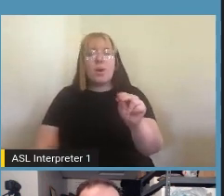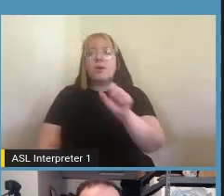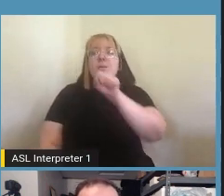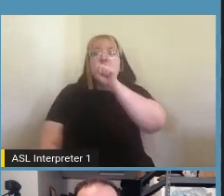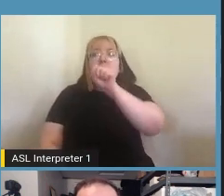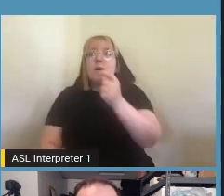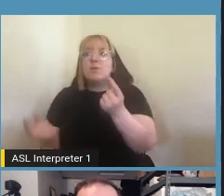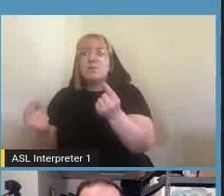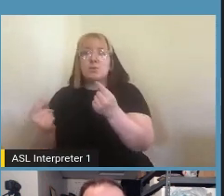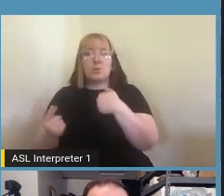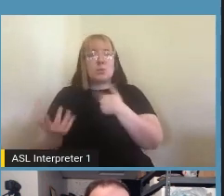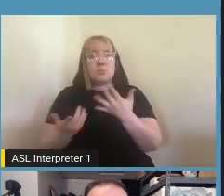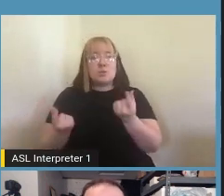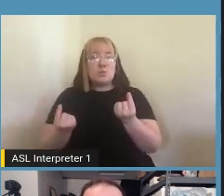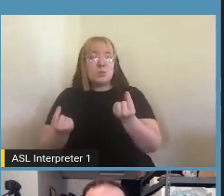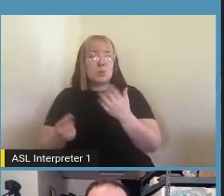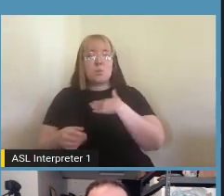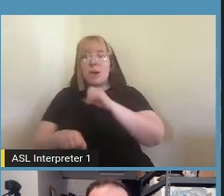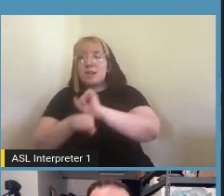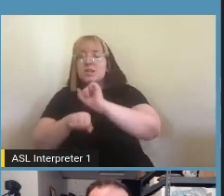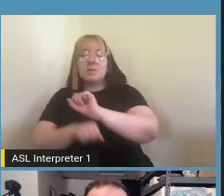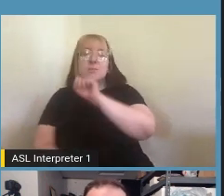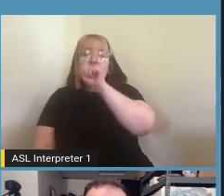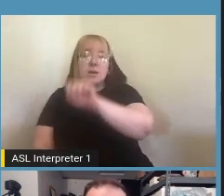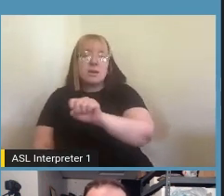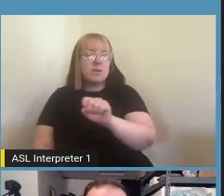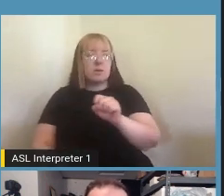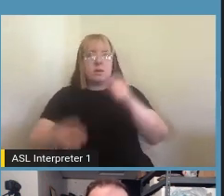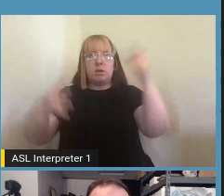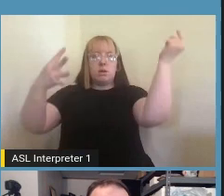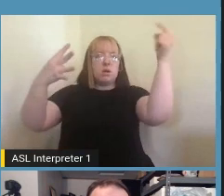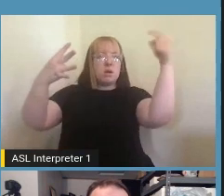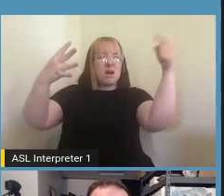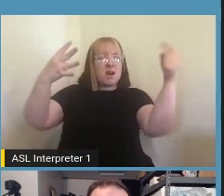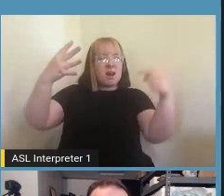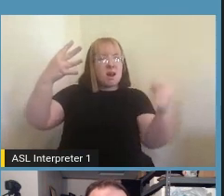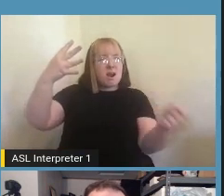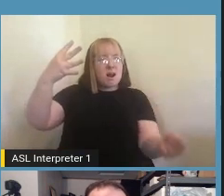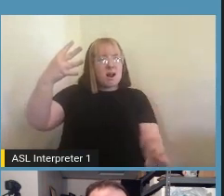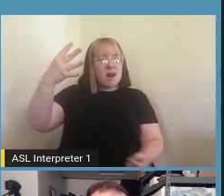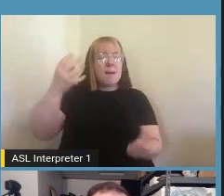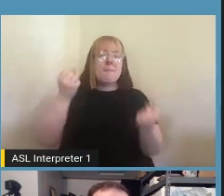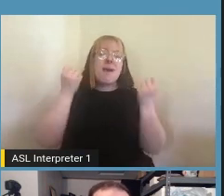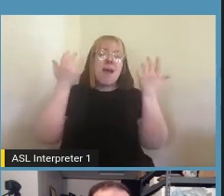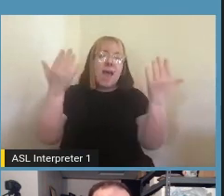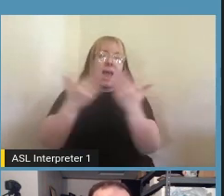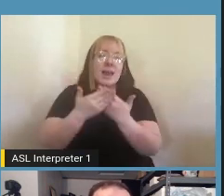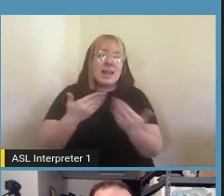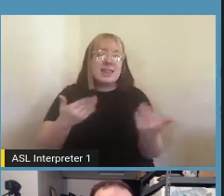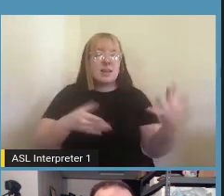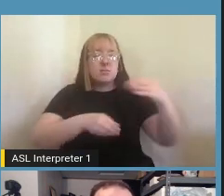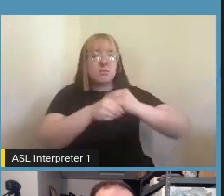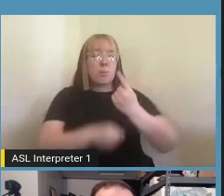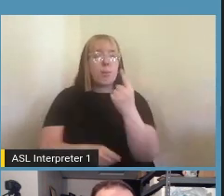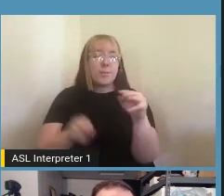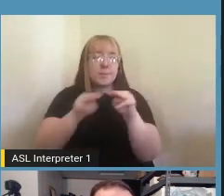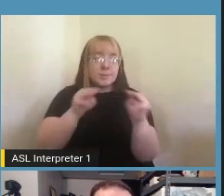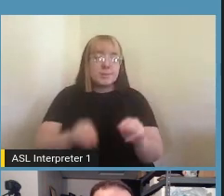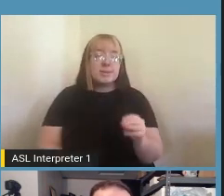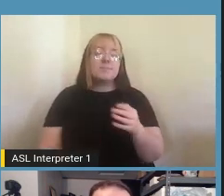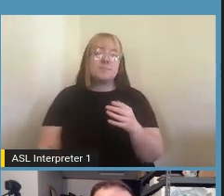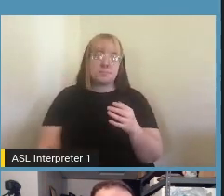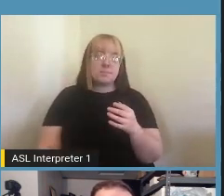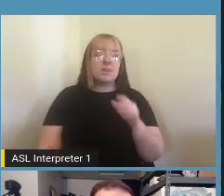get to work in a place like this. We are all of these things. We are so the story really kind of